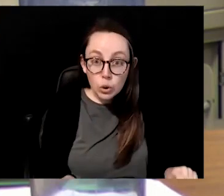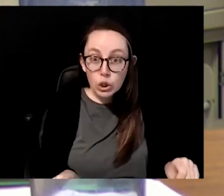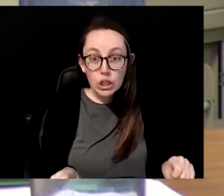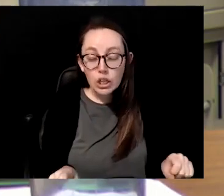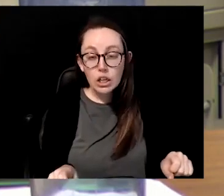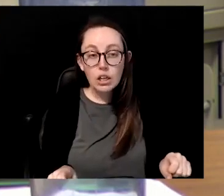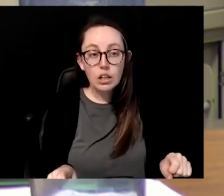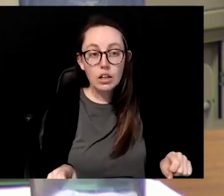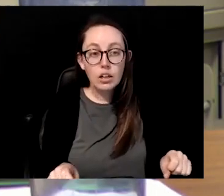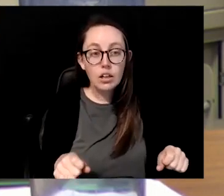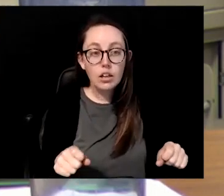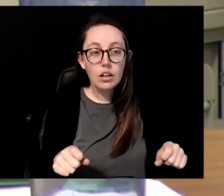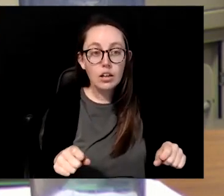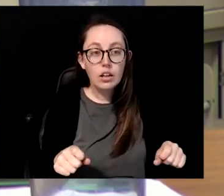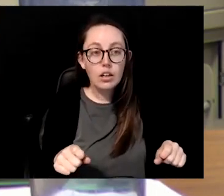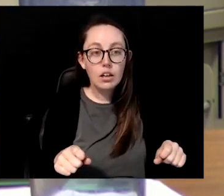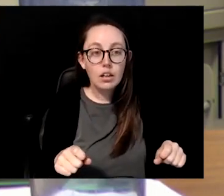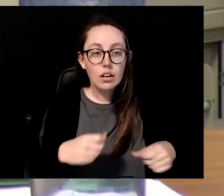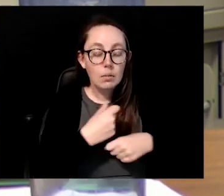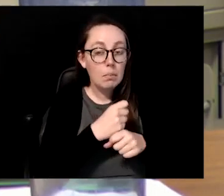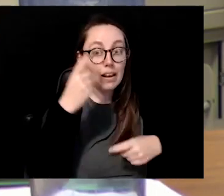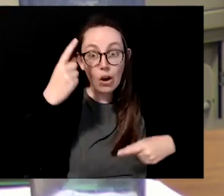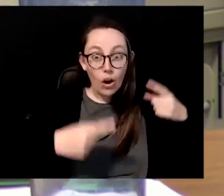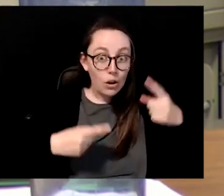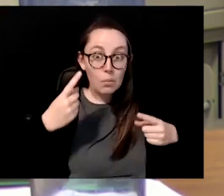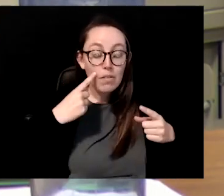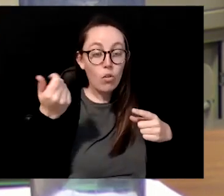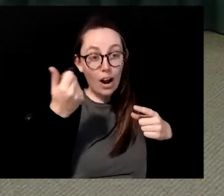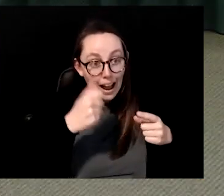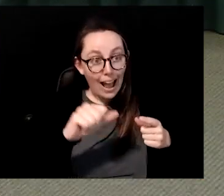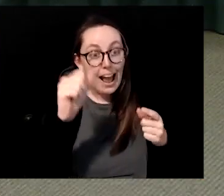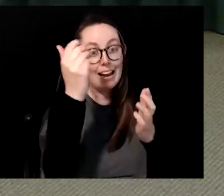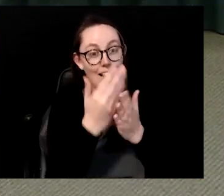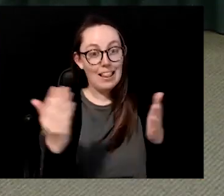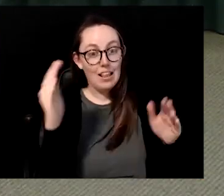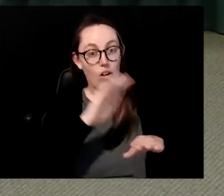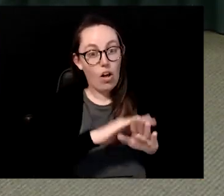decided tonight and that's a ridiculous position to think so although